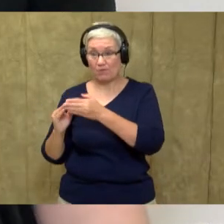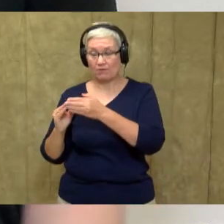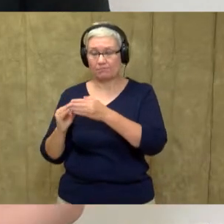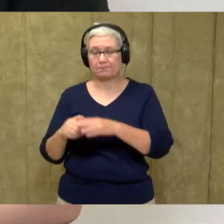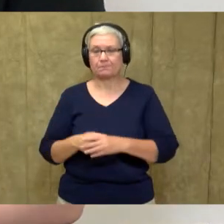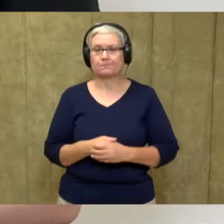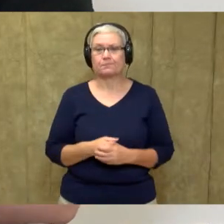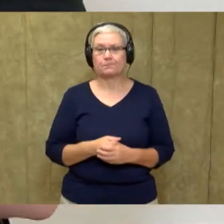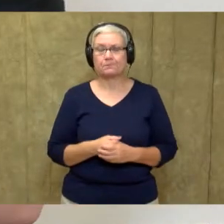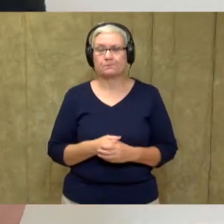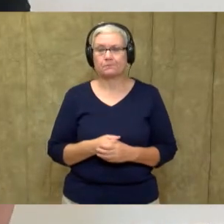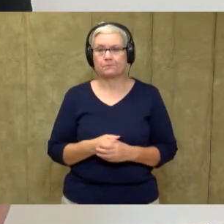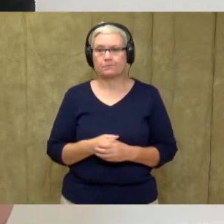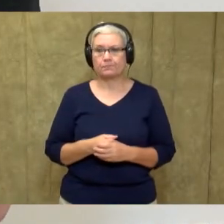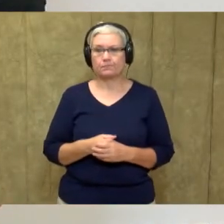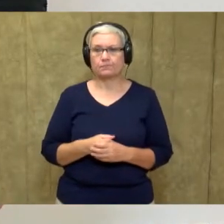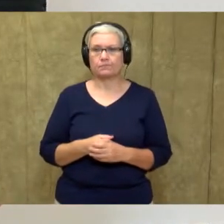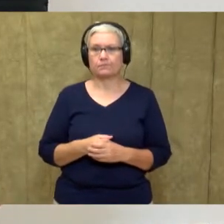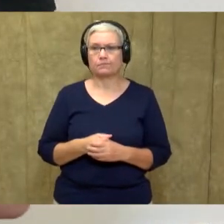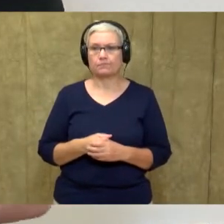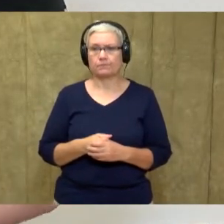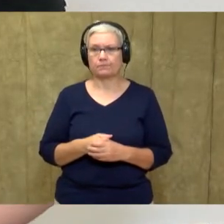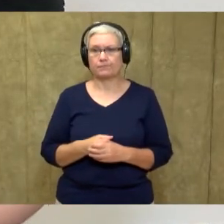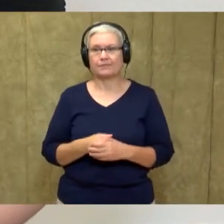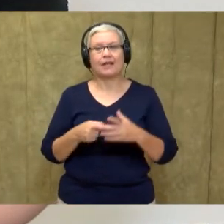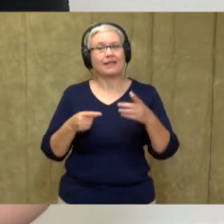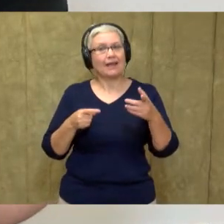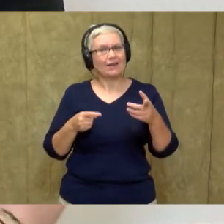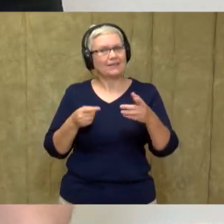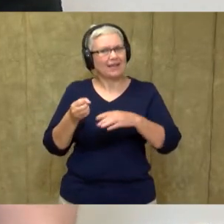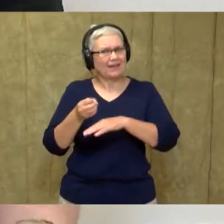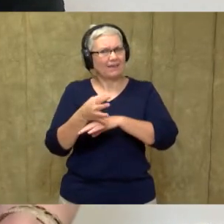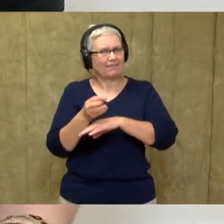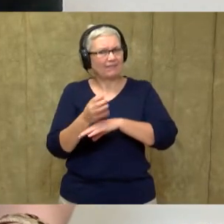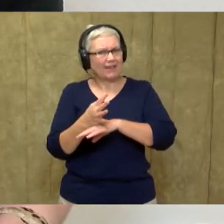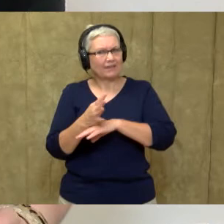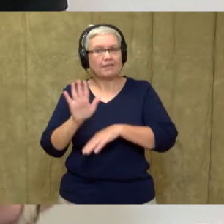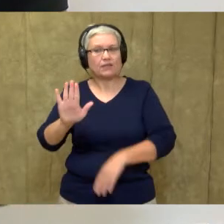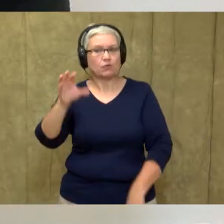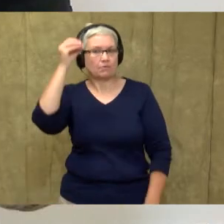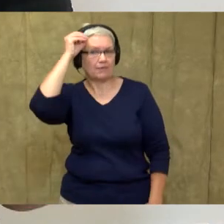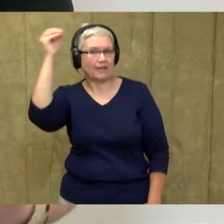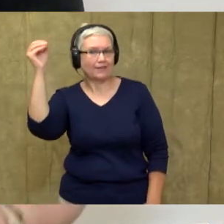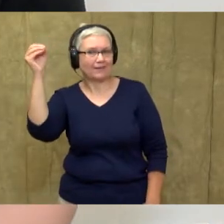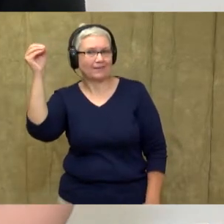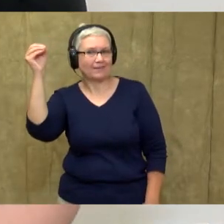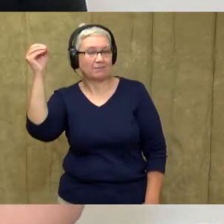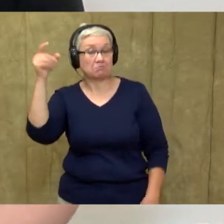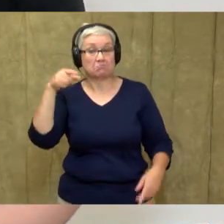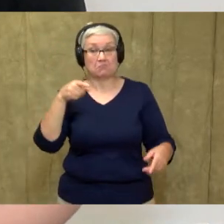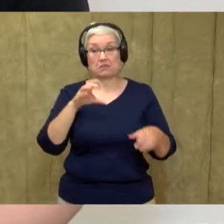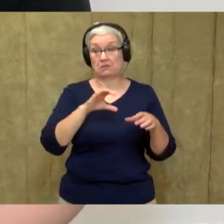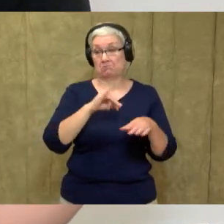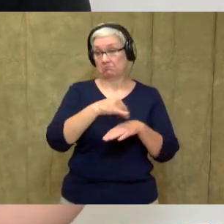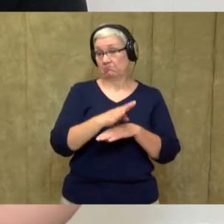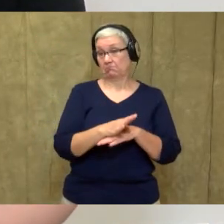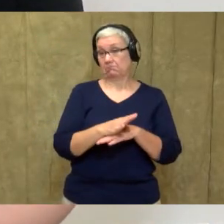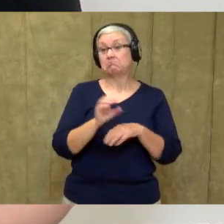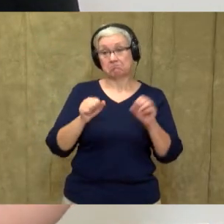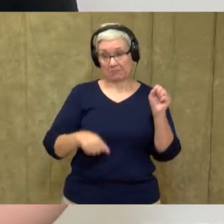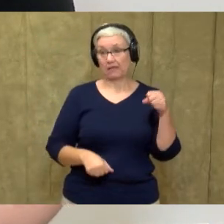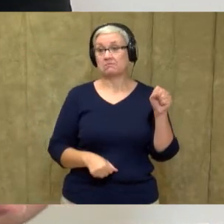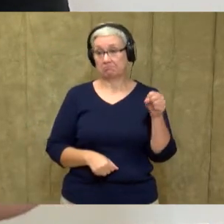Now, whether or not you feel like this is an effective piece is your opinion, but does he do his job?